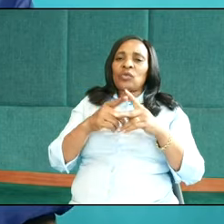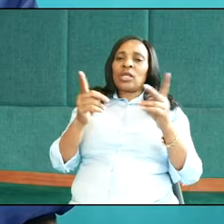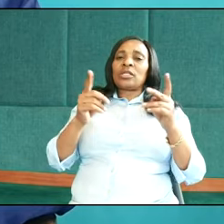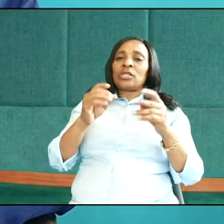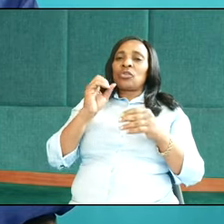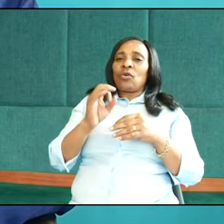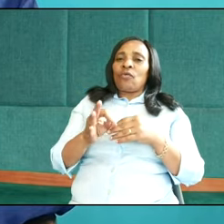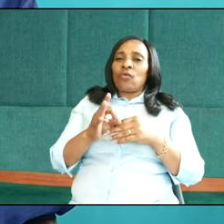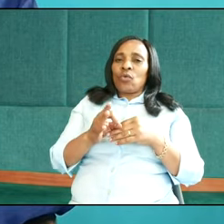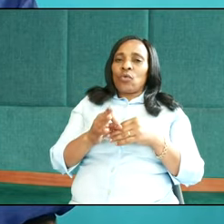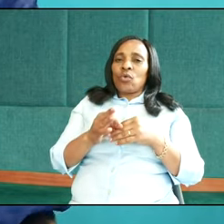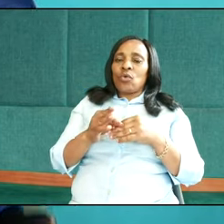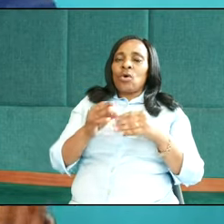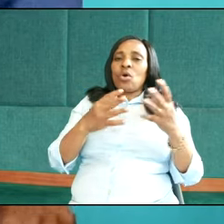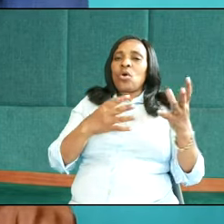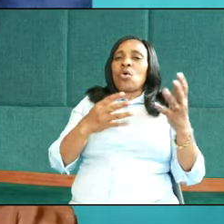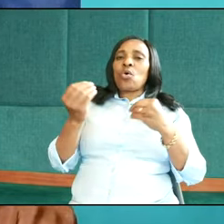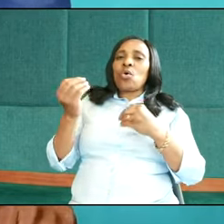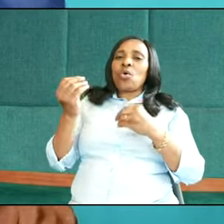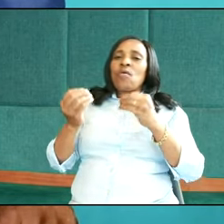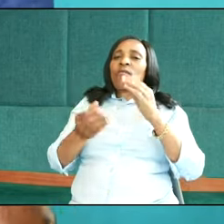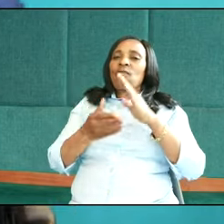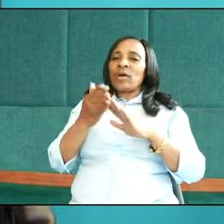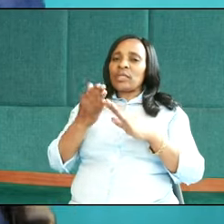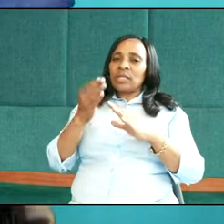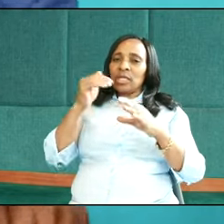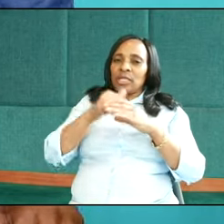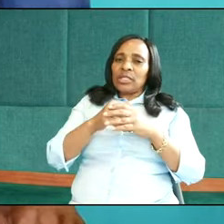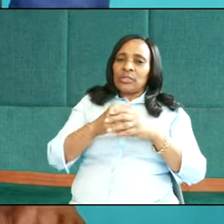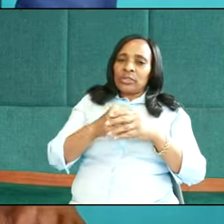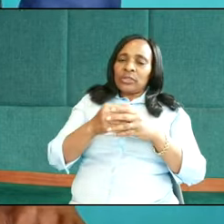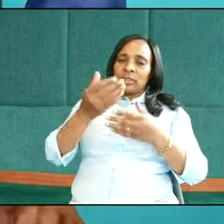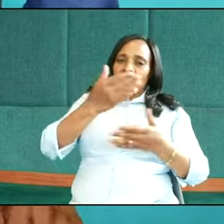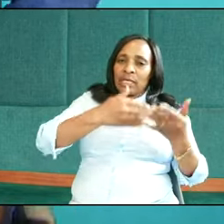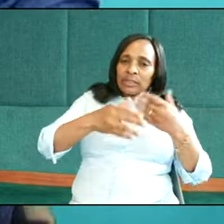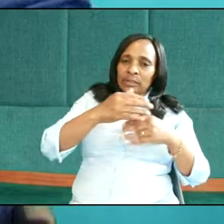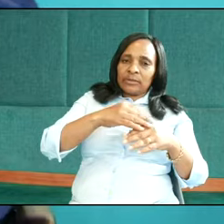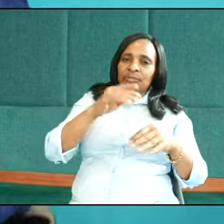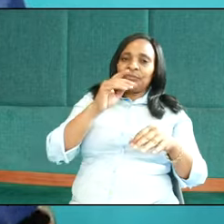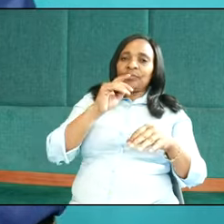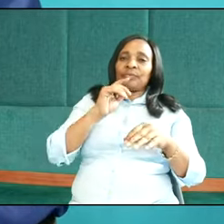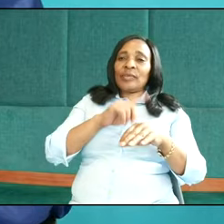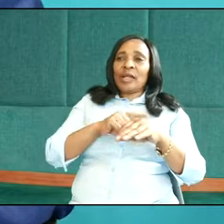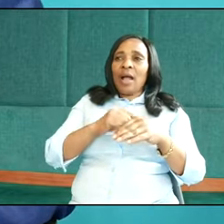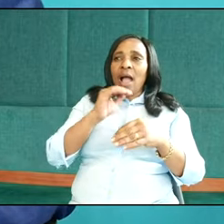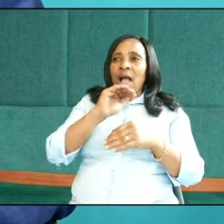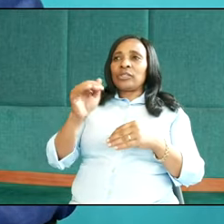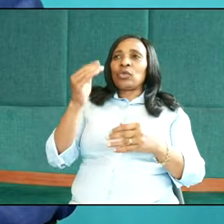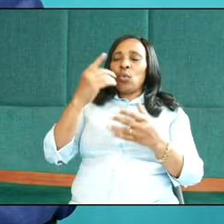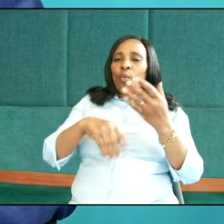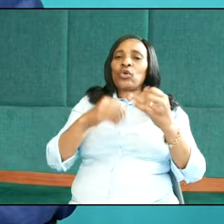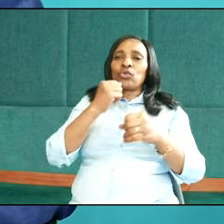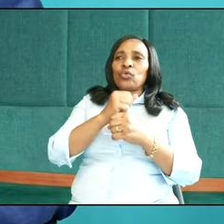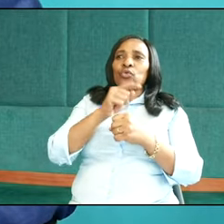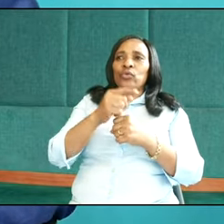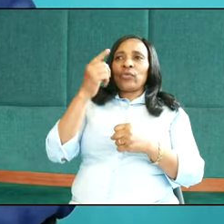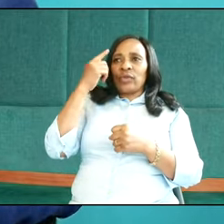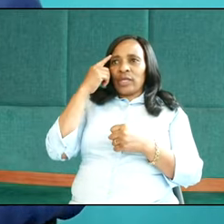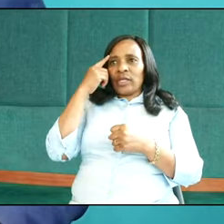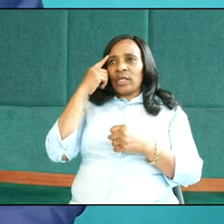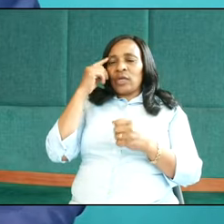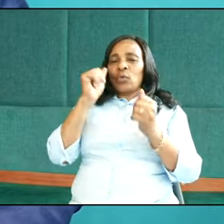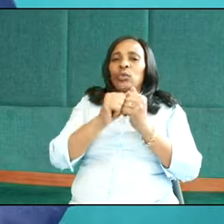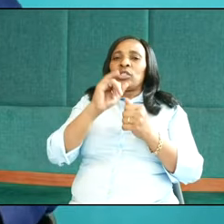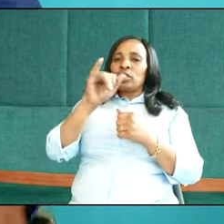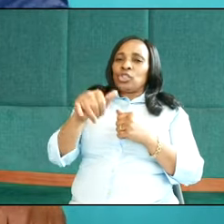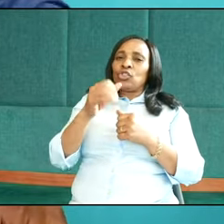off, we'll just go and quickly into the interactive session and just ask, what do you think? What do you think with